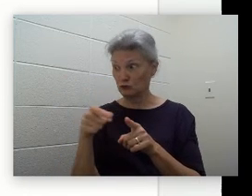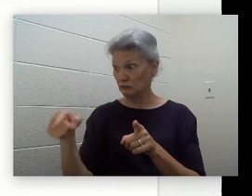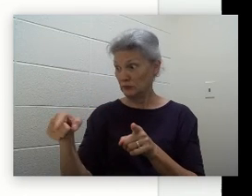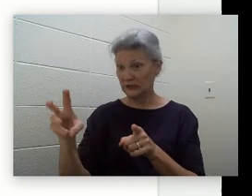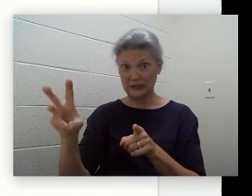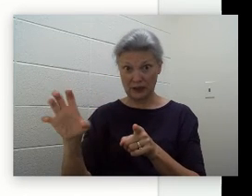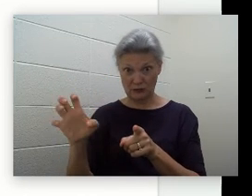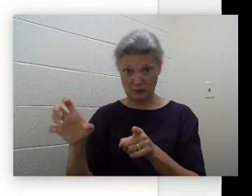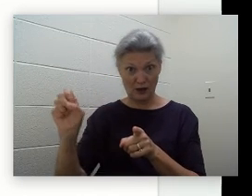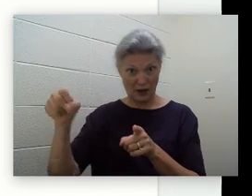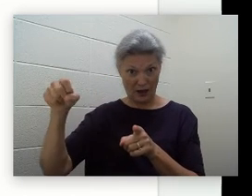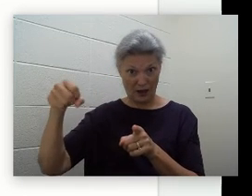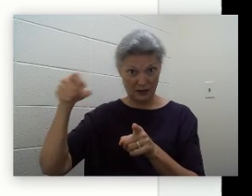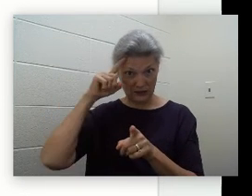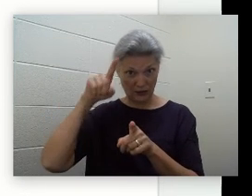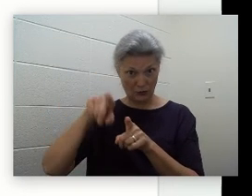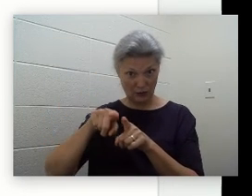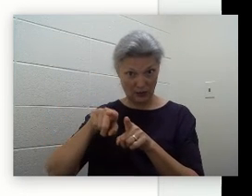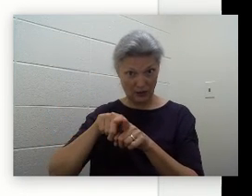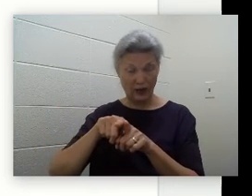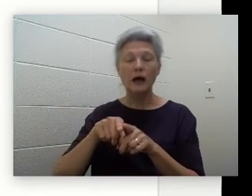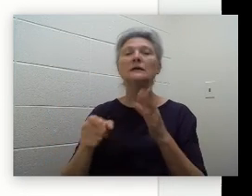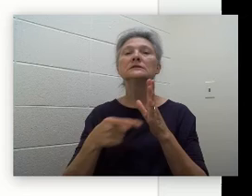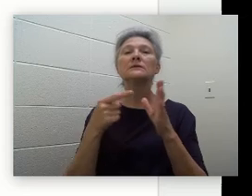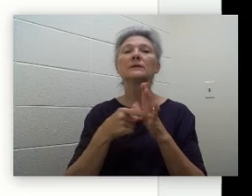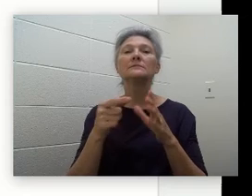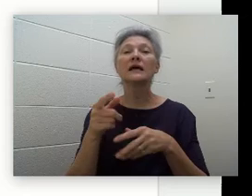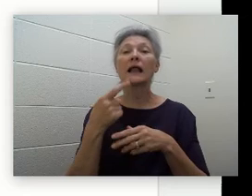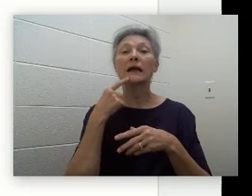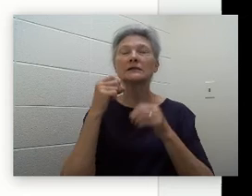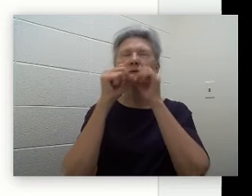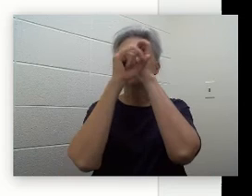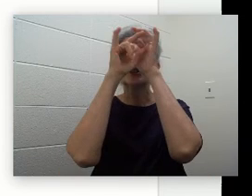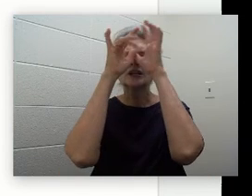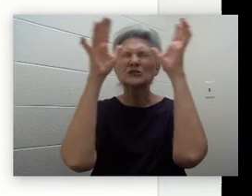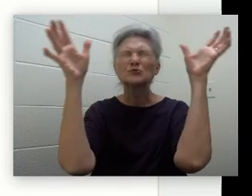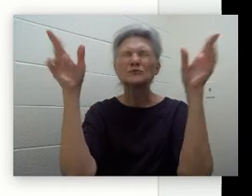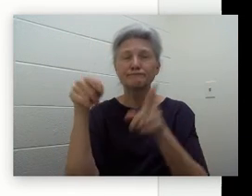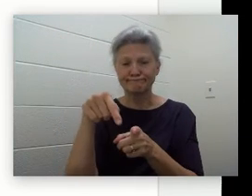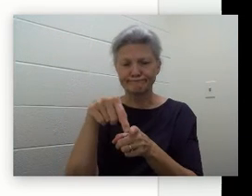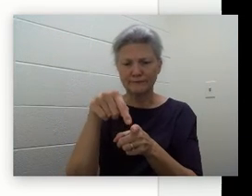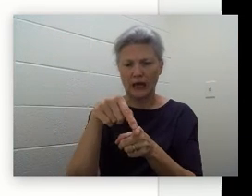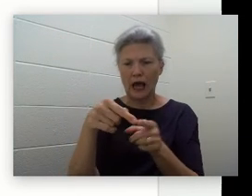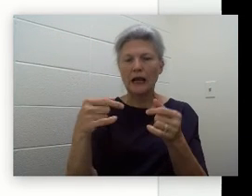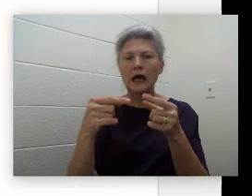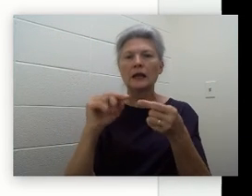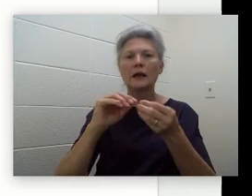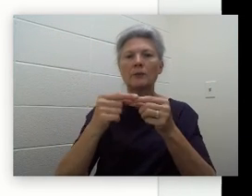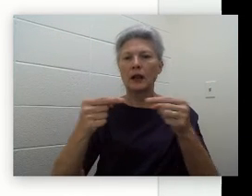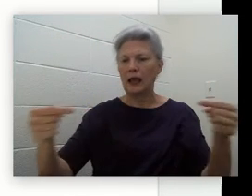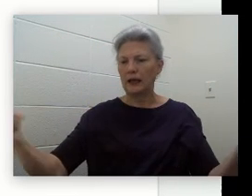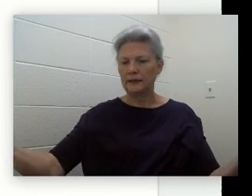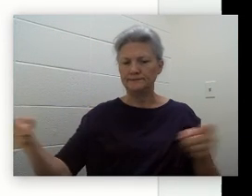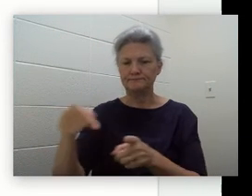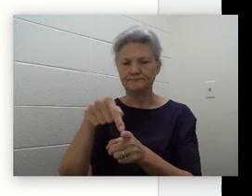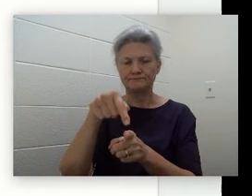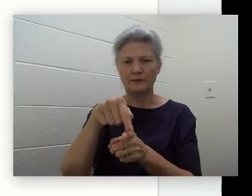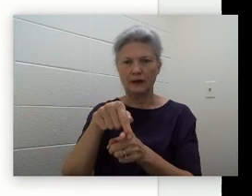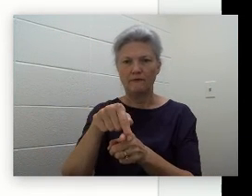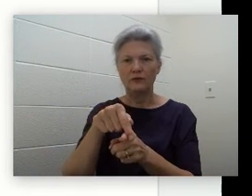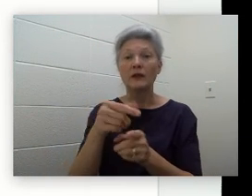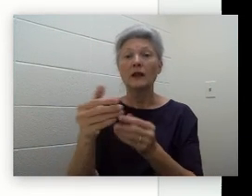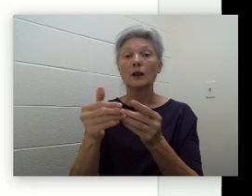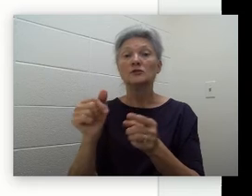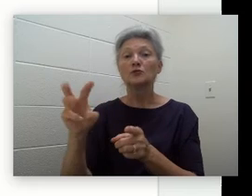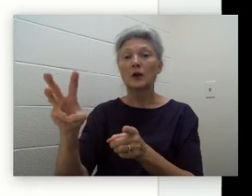600? I agree. And sometimes I even like to visualize what that looks like. And I know that if I'm rounding to the nearest